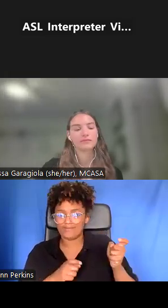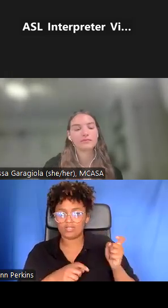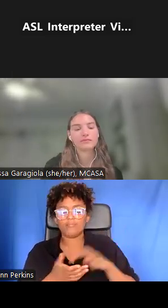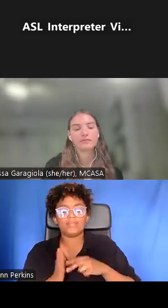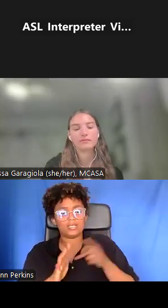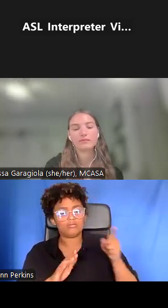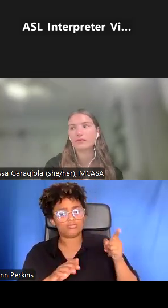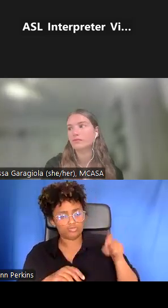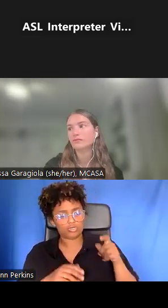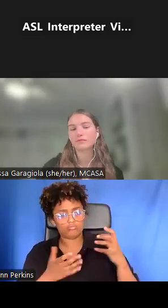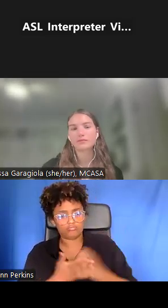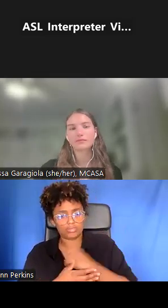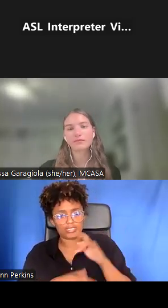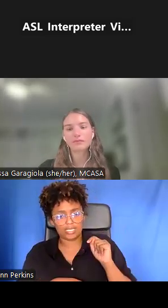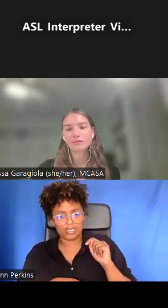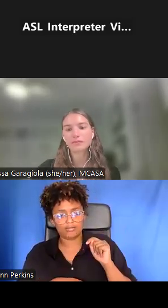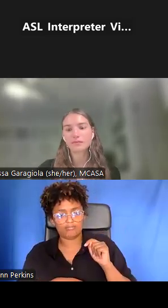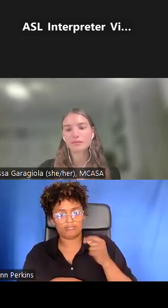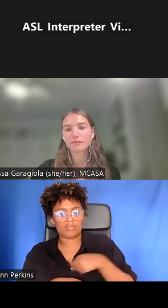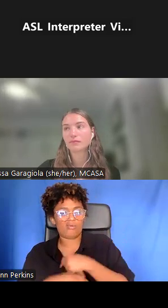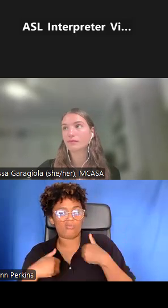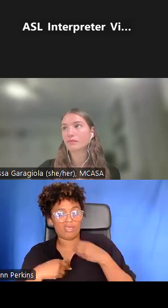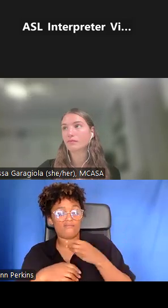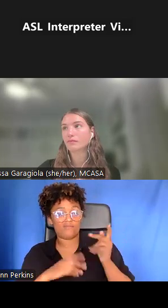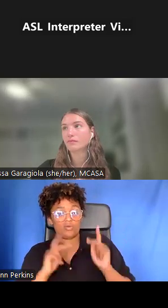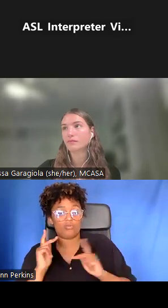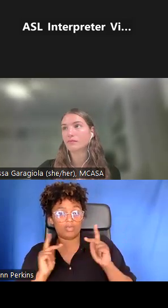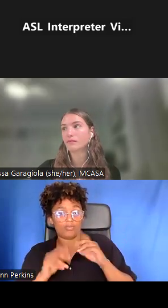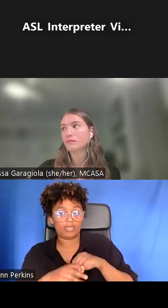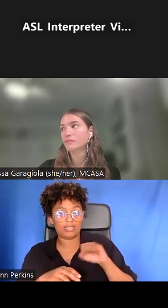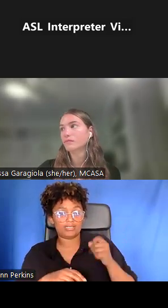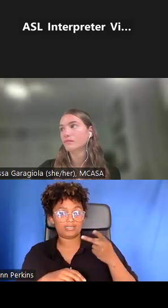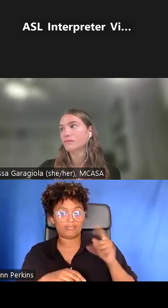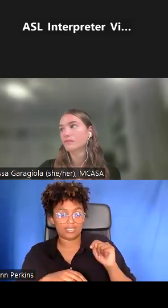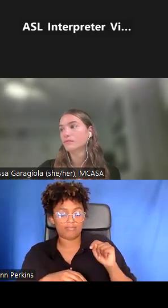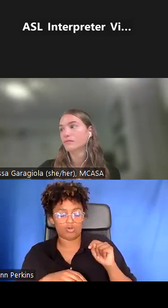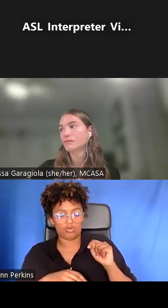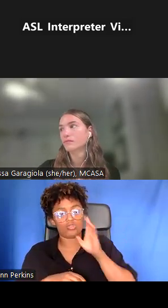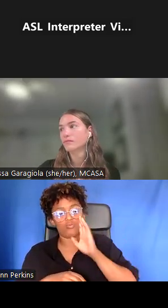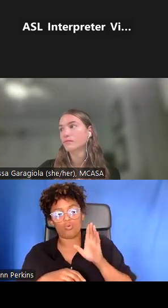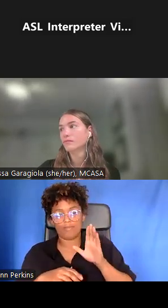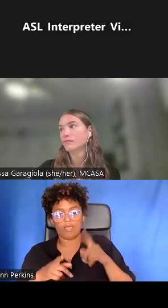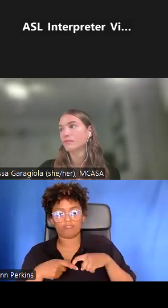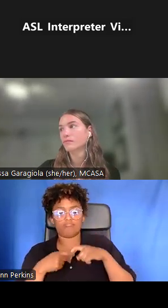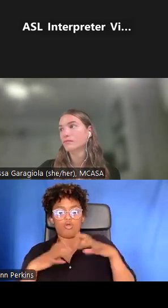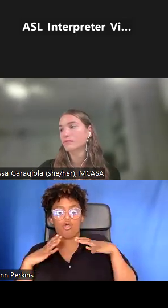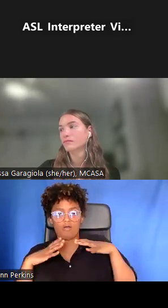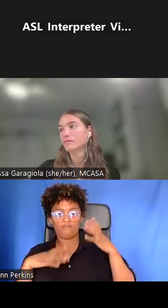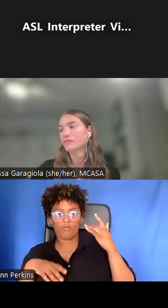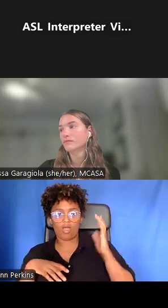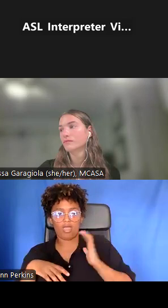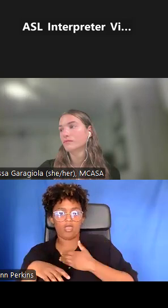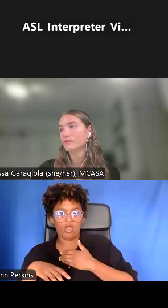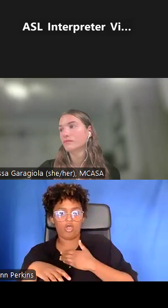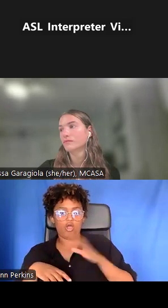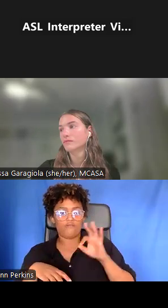And this time of year, we actually have quite a few people taking time off in September because our fiscal year ends on September 30th. So we talk